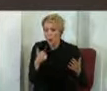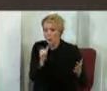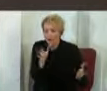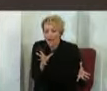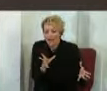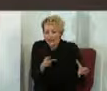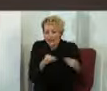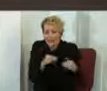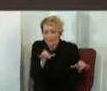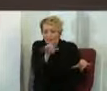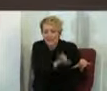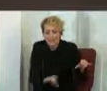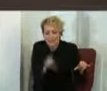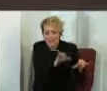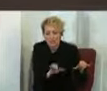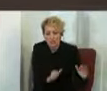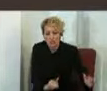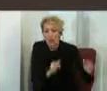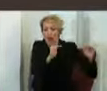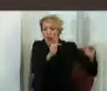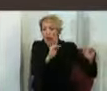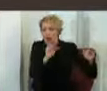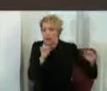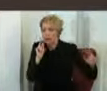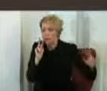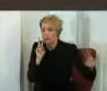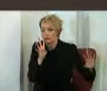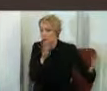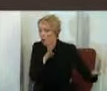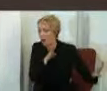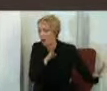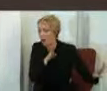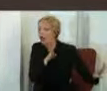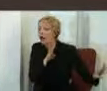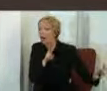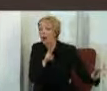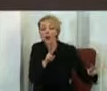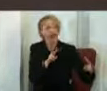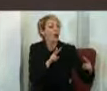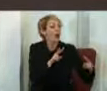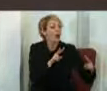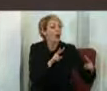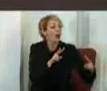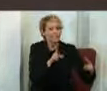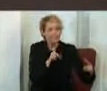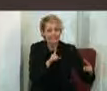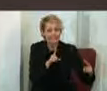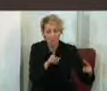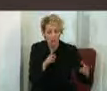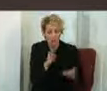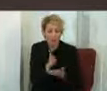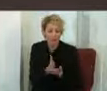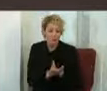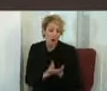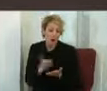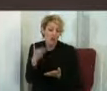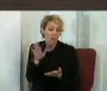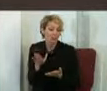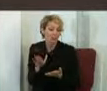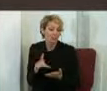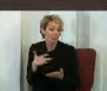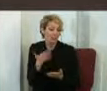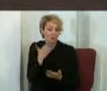the standards that God gives to us. But we're so grateful when we can just take a piece of God just when we need